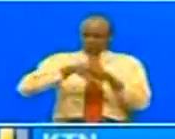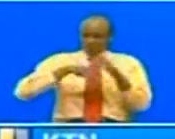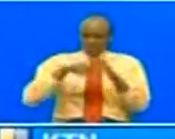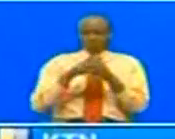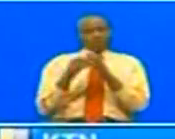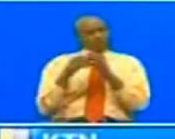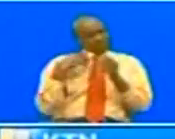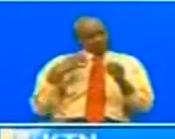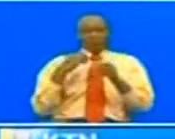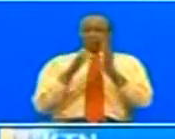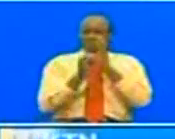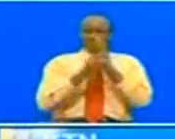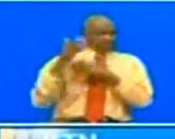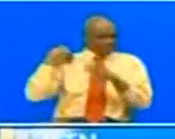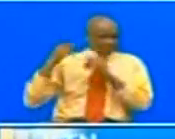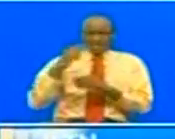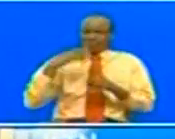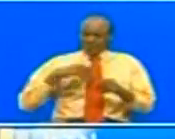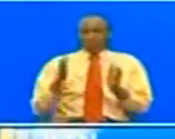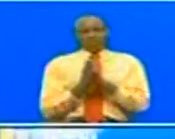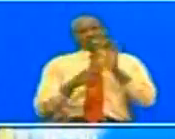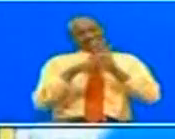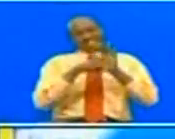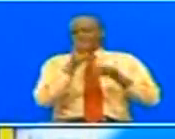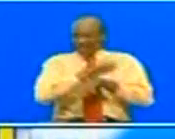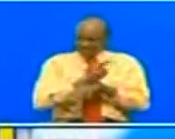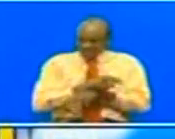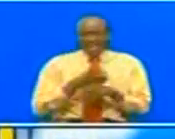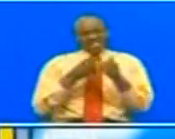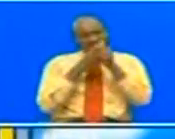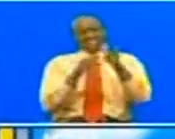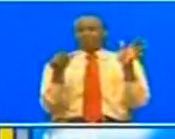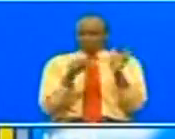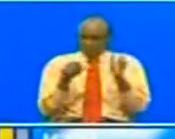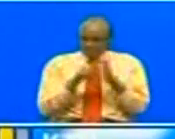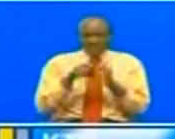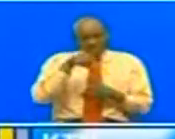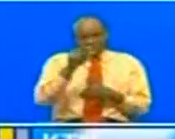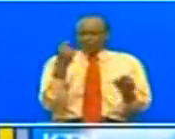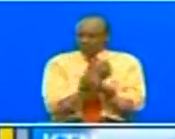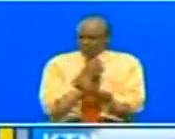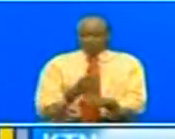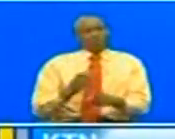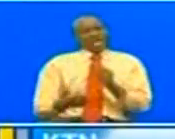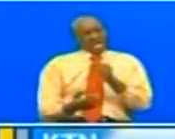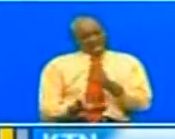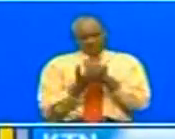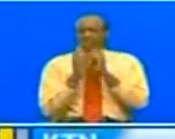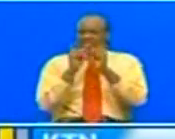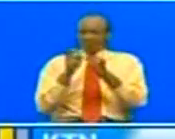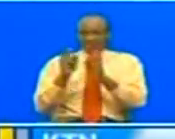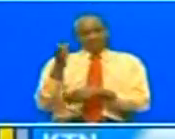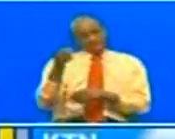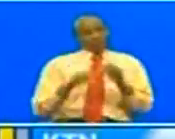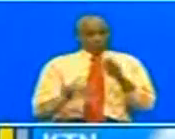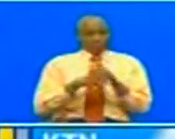are blaming the current players' negative attitude, poor leadership, and lack of proper grassroots talent-tapping system on the declining standards of